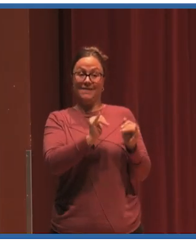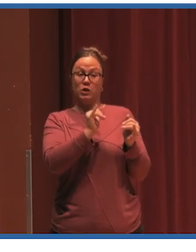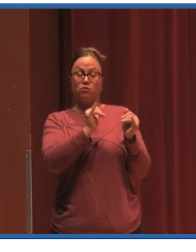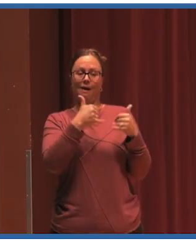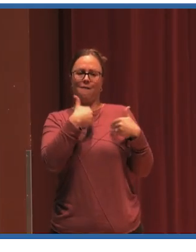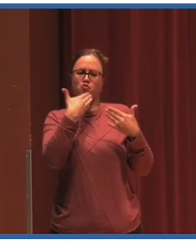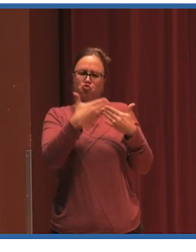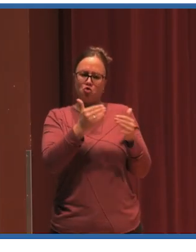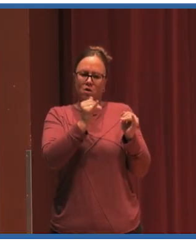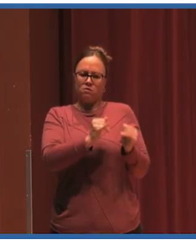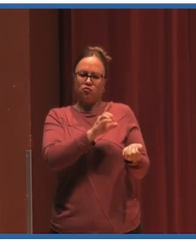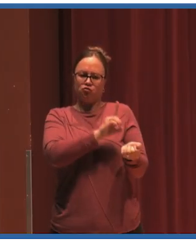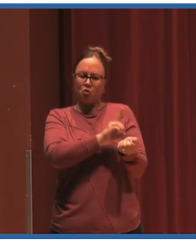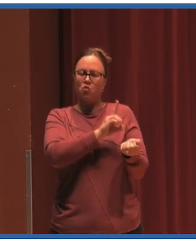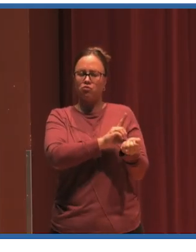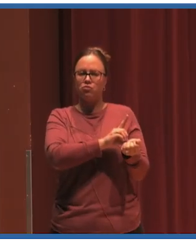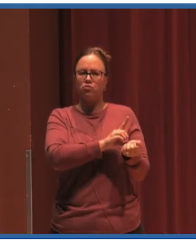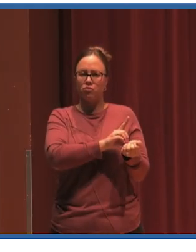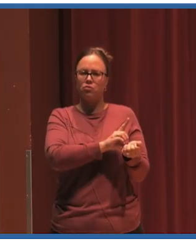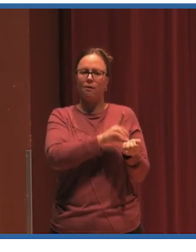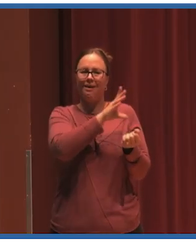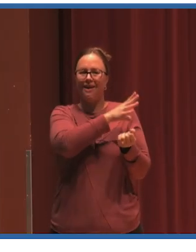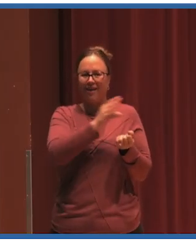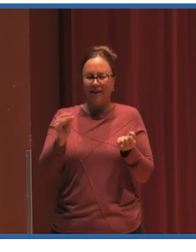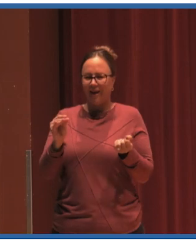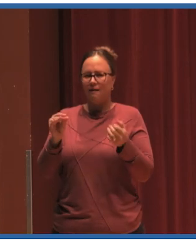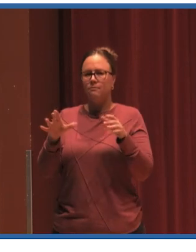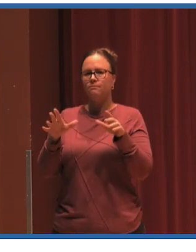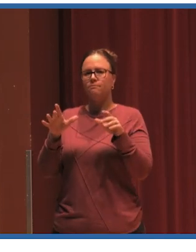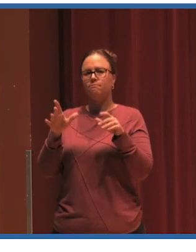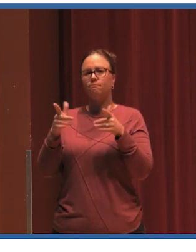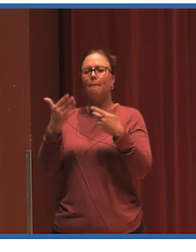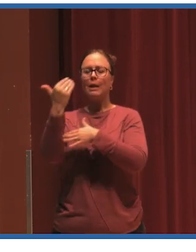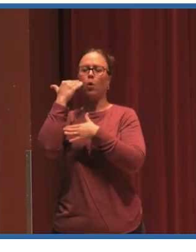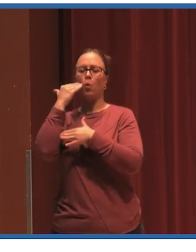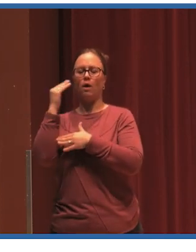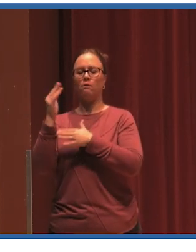but stay involved in public policy advocacy.